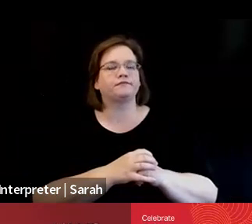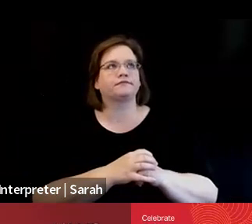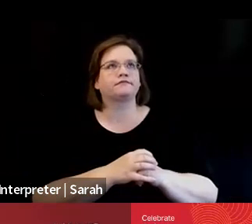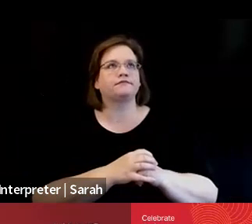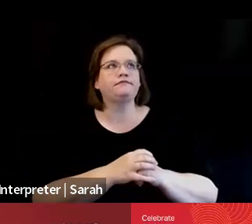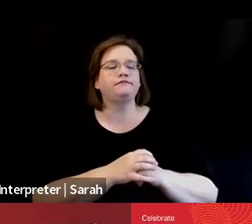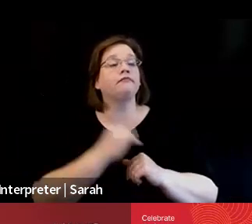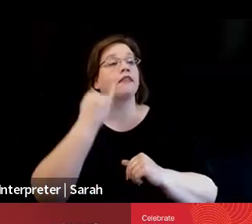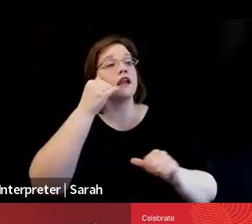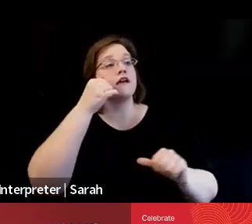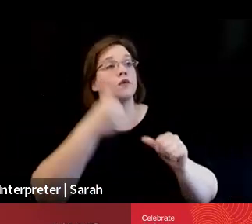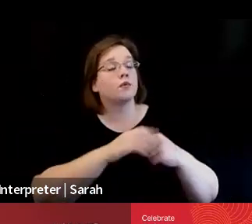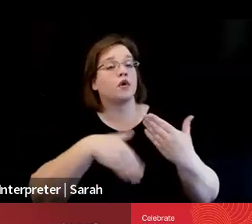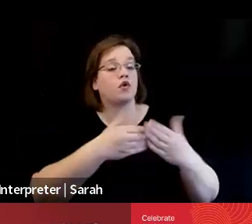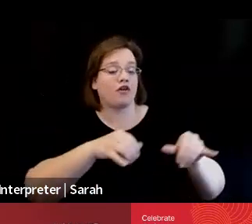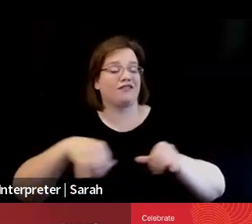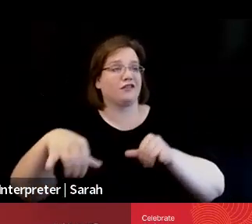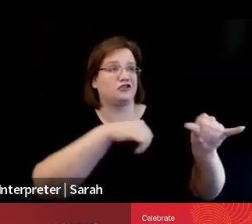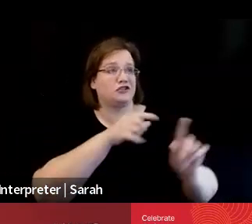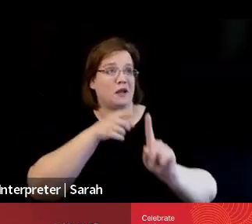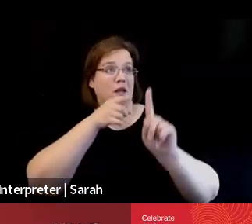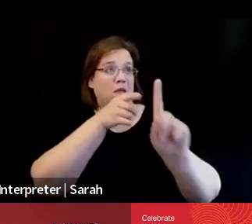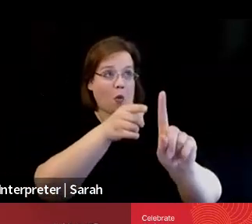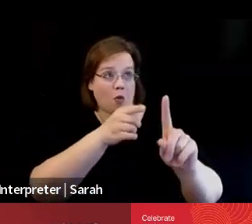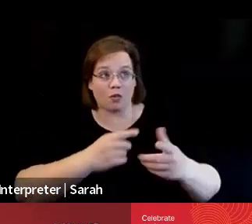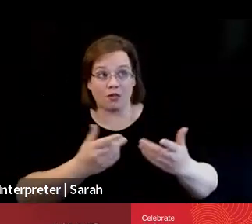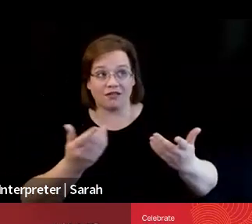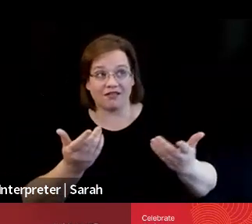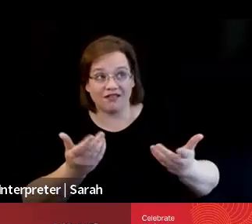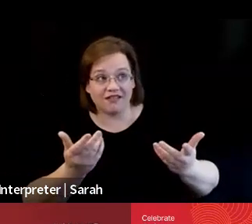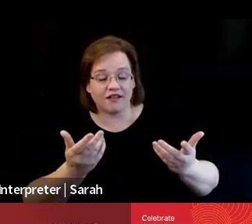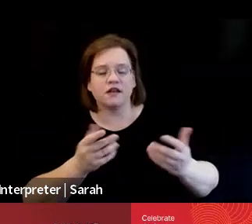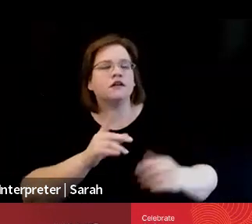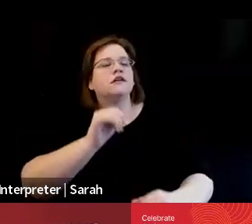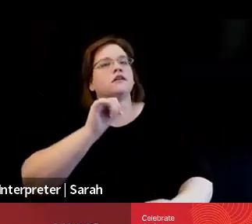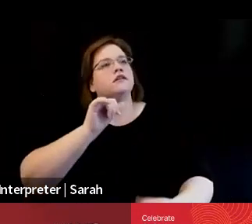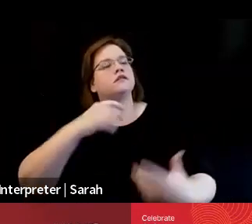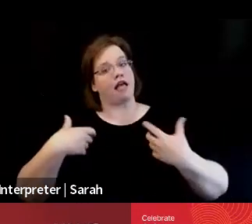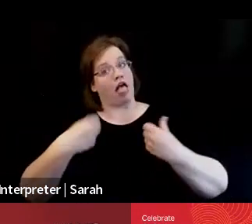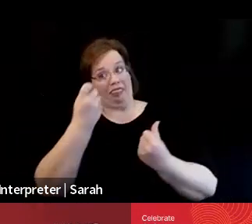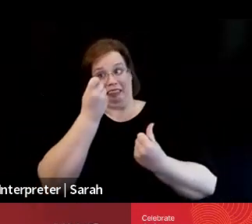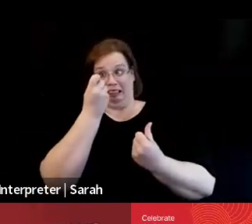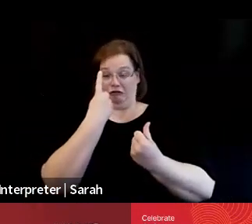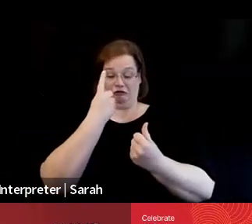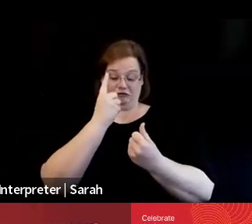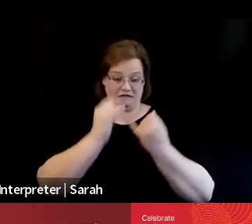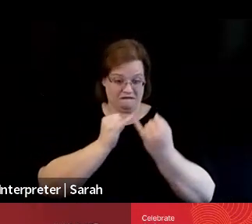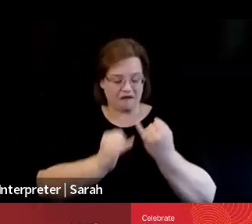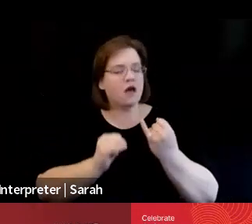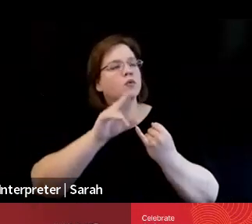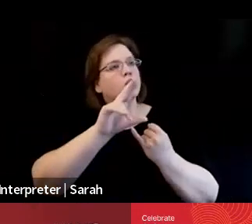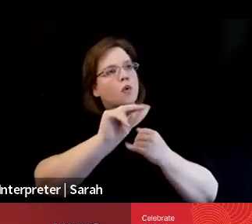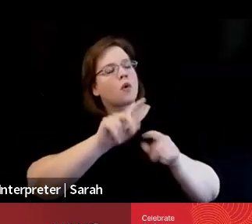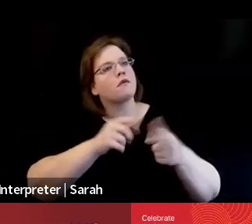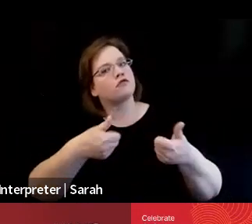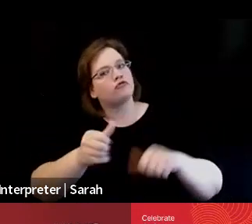if we can remember that we all share the same goal, which is ultimately, not just health literacy, but ultimately just like trying to